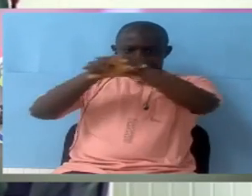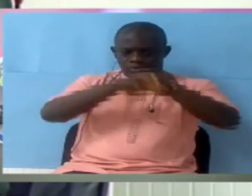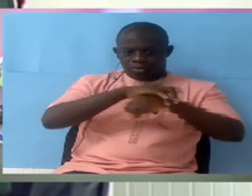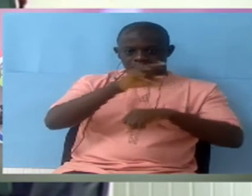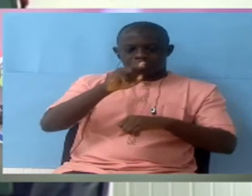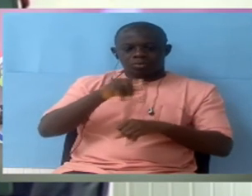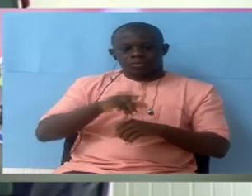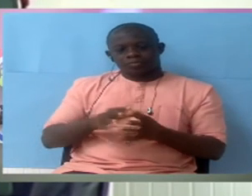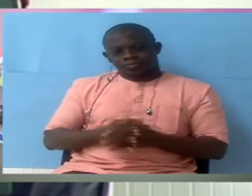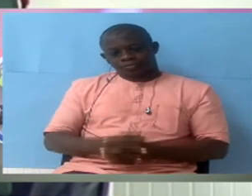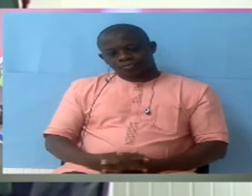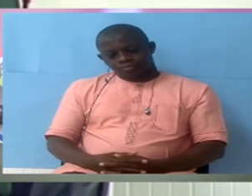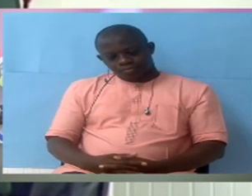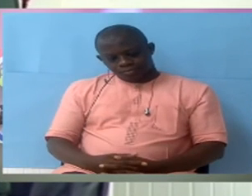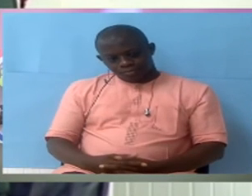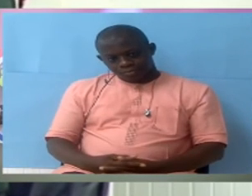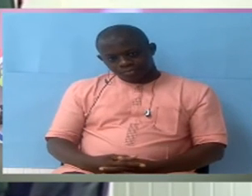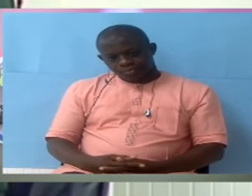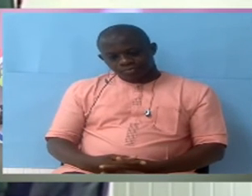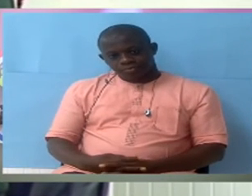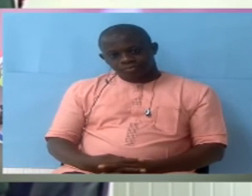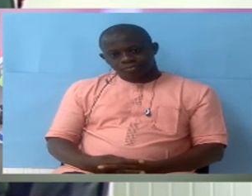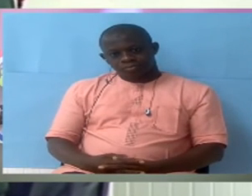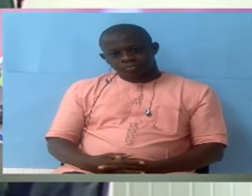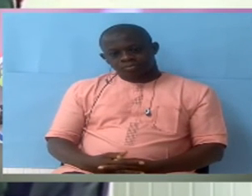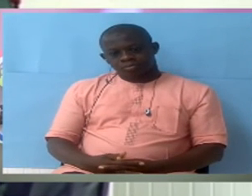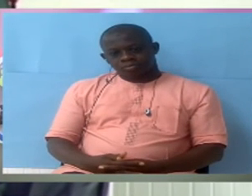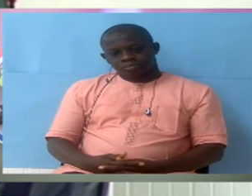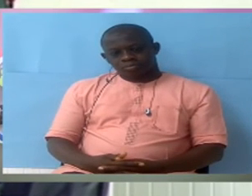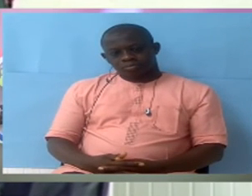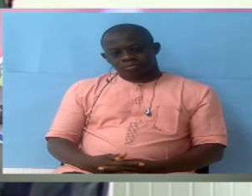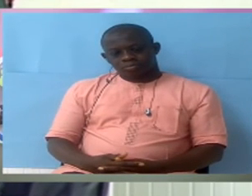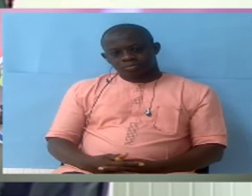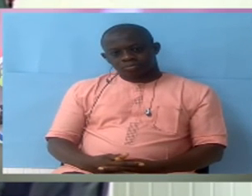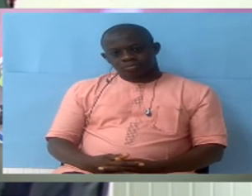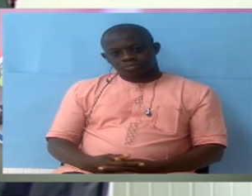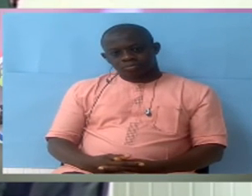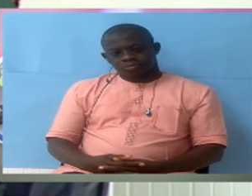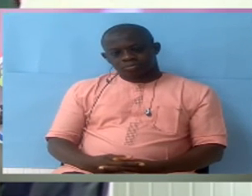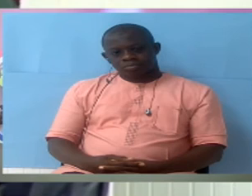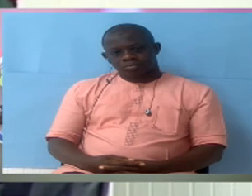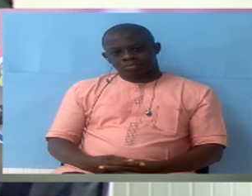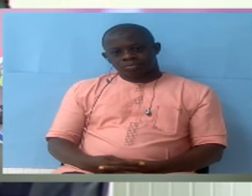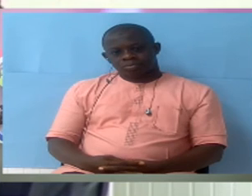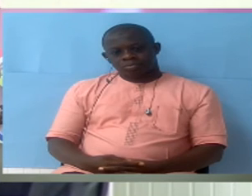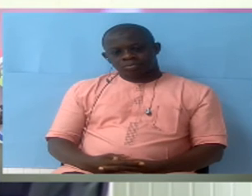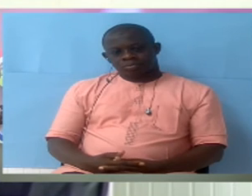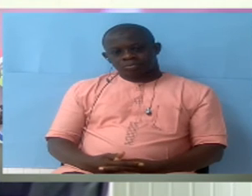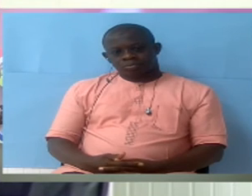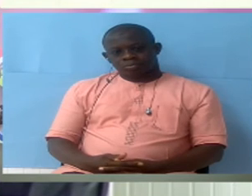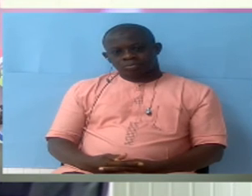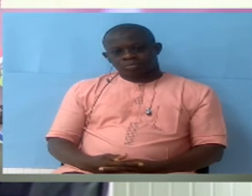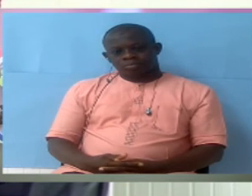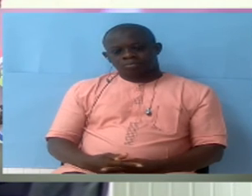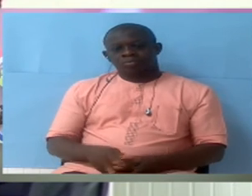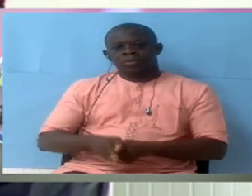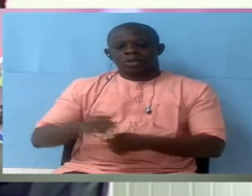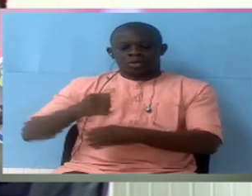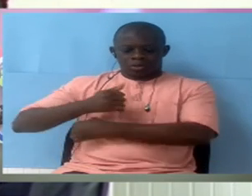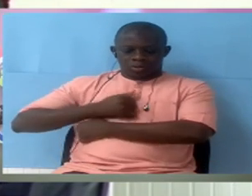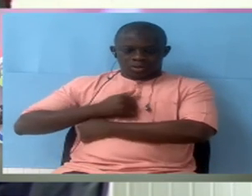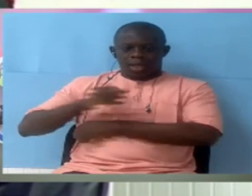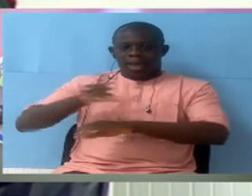security wing bi fofu fiñ la dugalon nonu. Security wing have 99